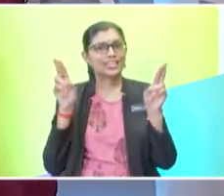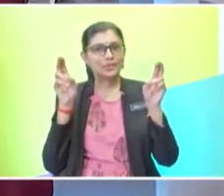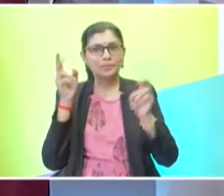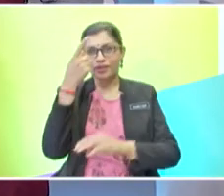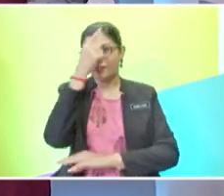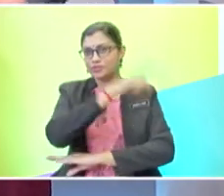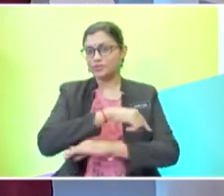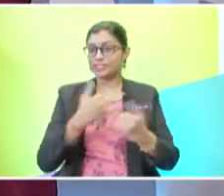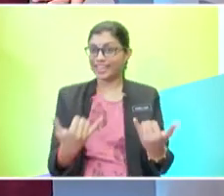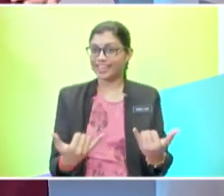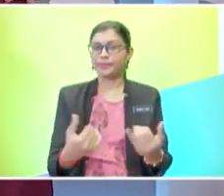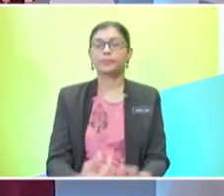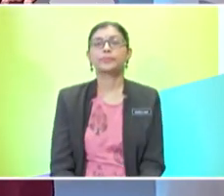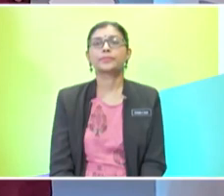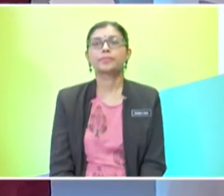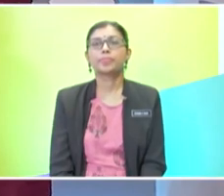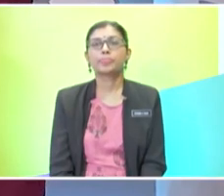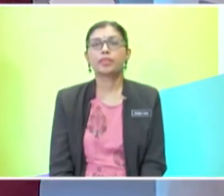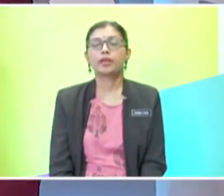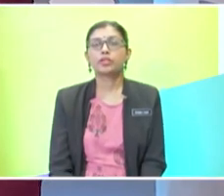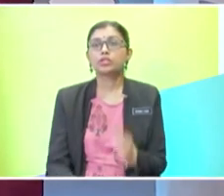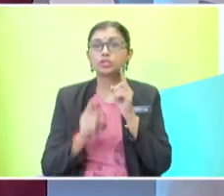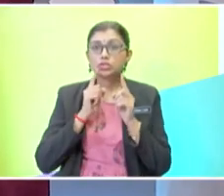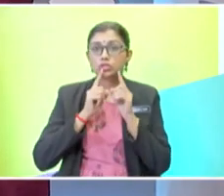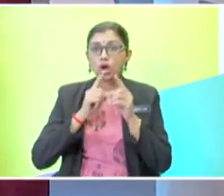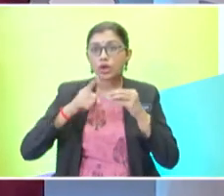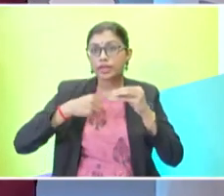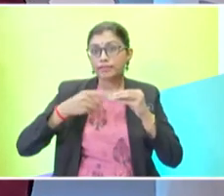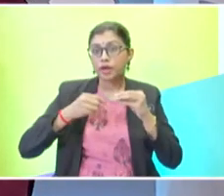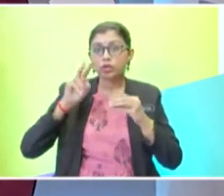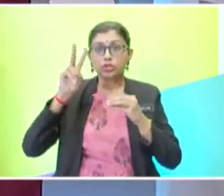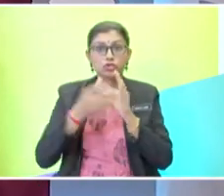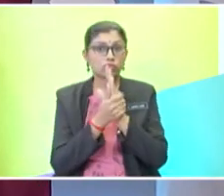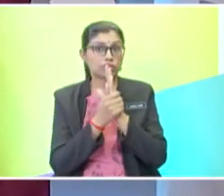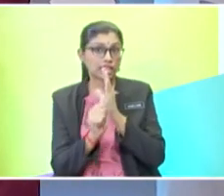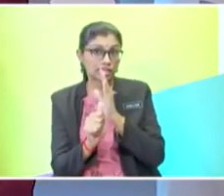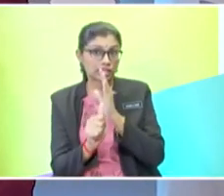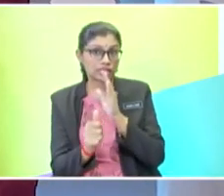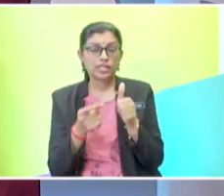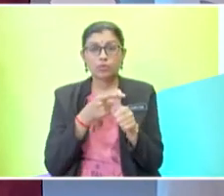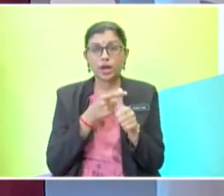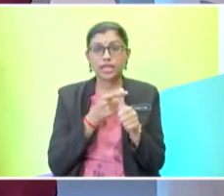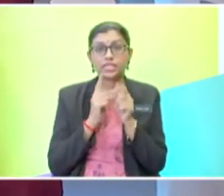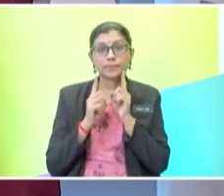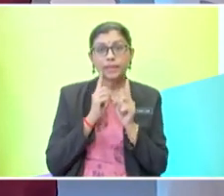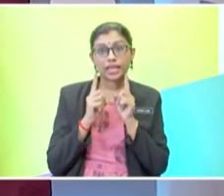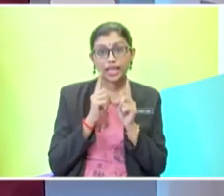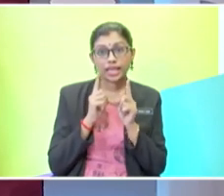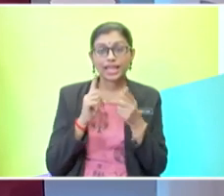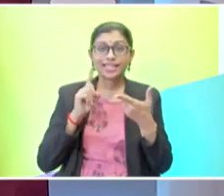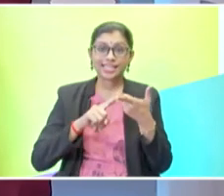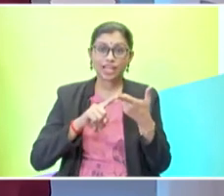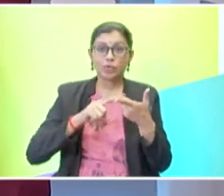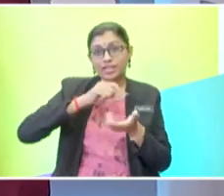And for today's sessions, we're going to talk about two skills. The first one would be speaking, and the second one would be